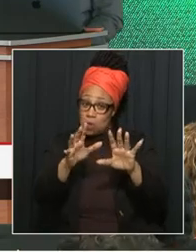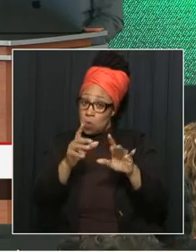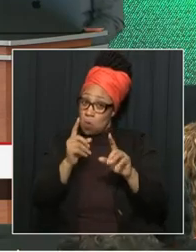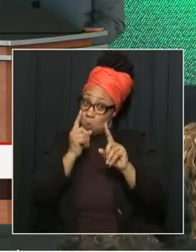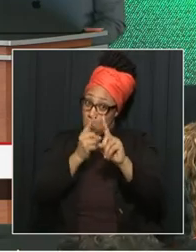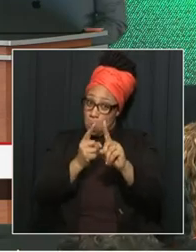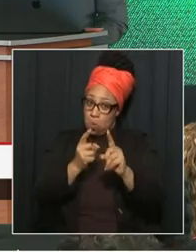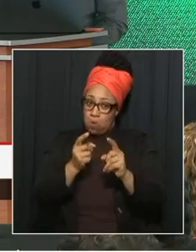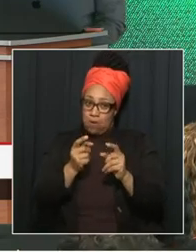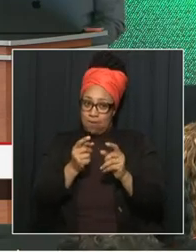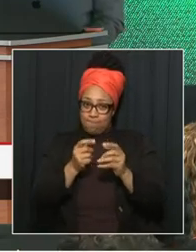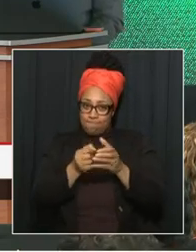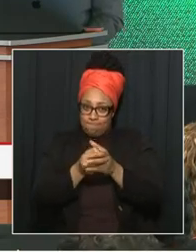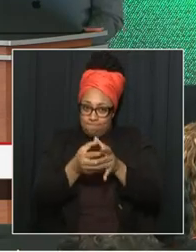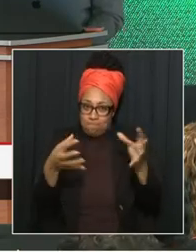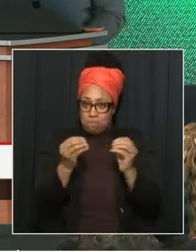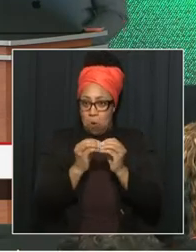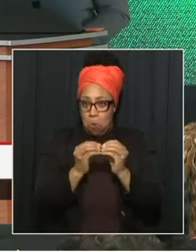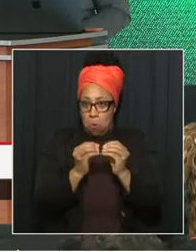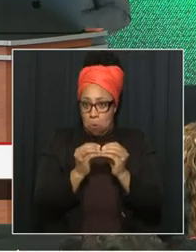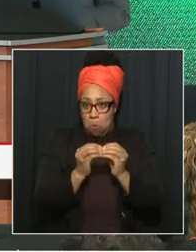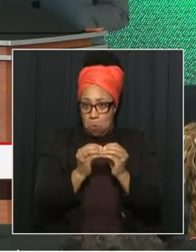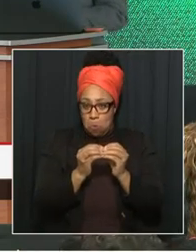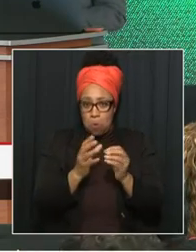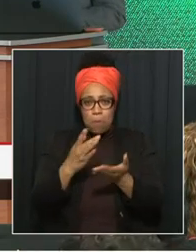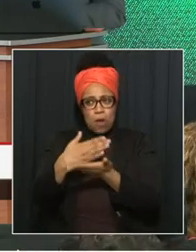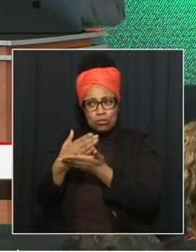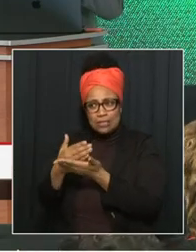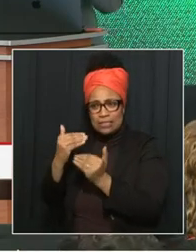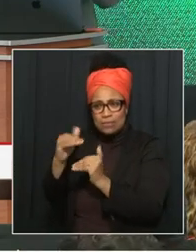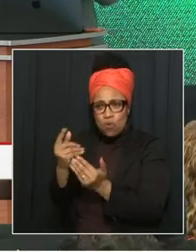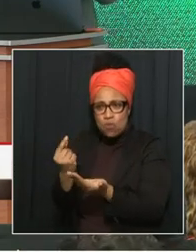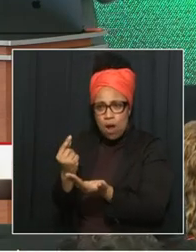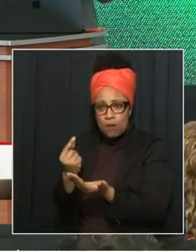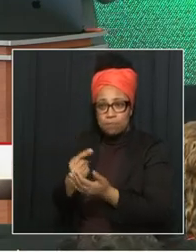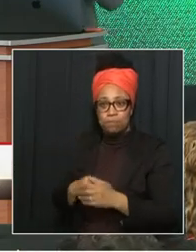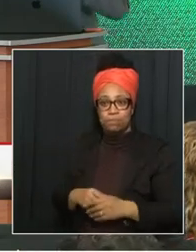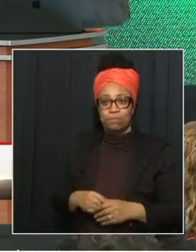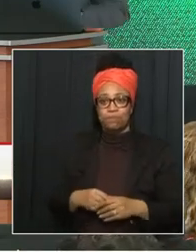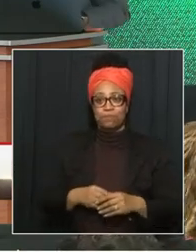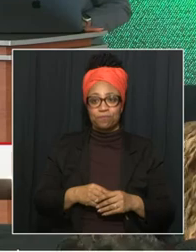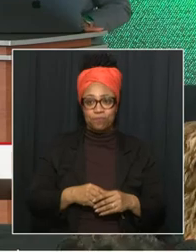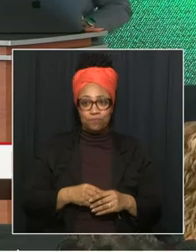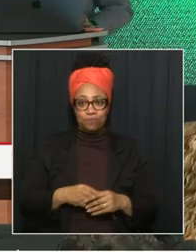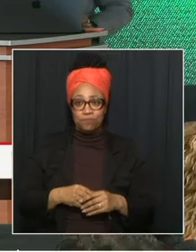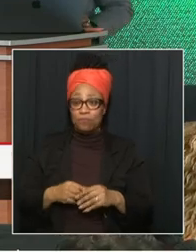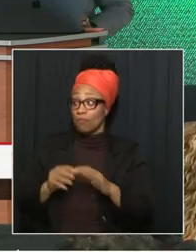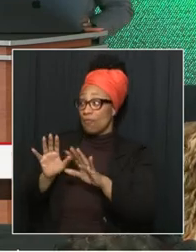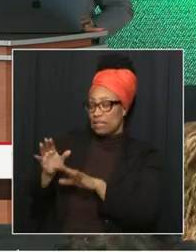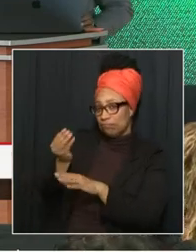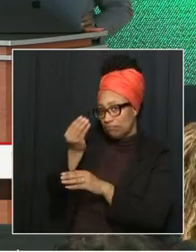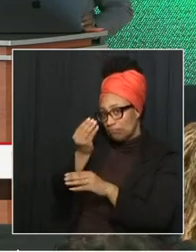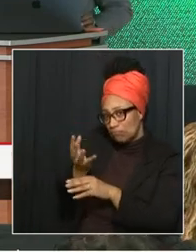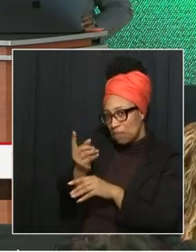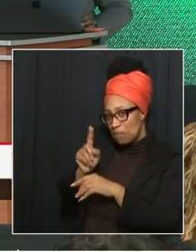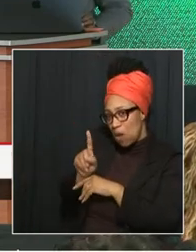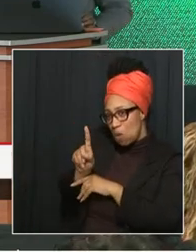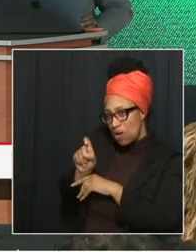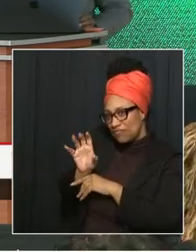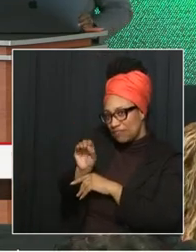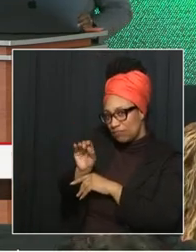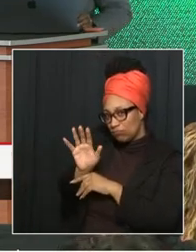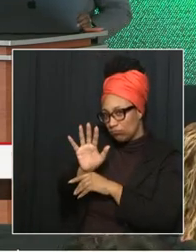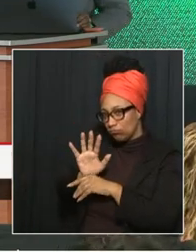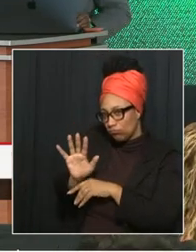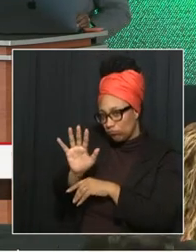the income limit? It's about 150. 150, I think, is the income limit. So if you're a household